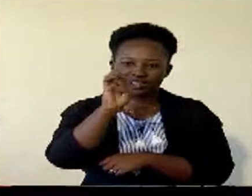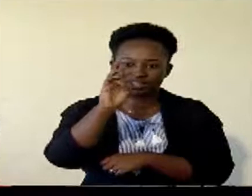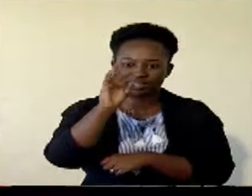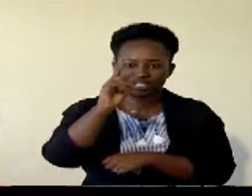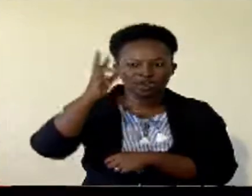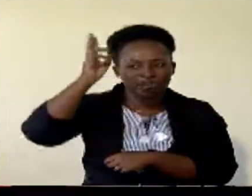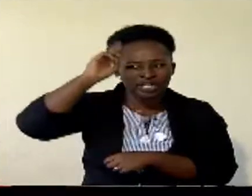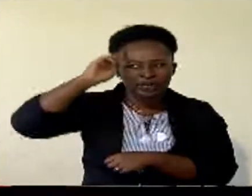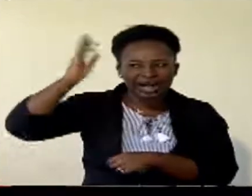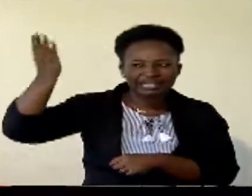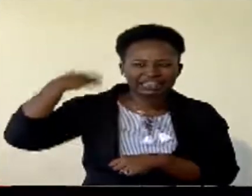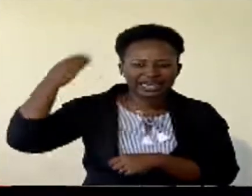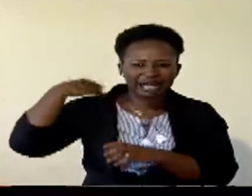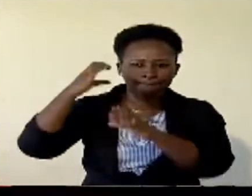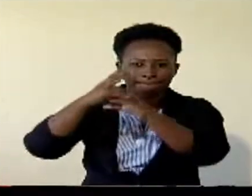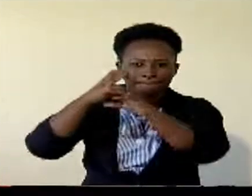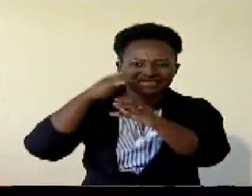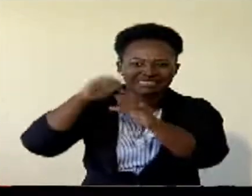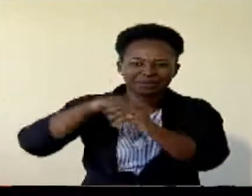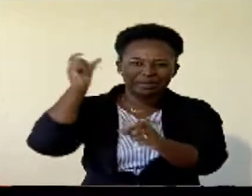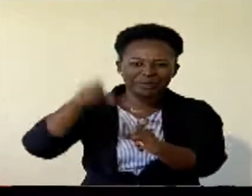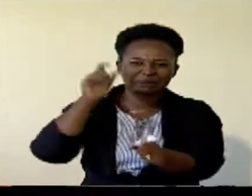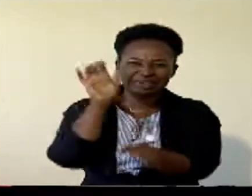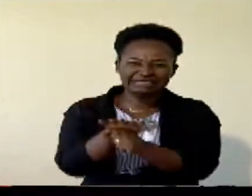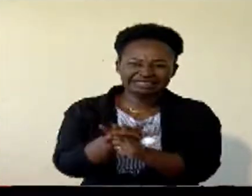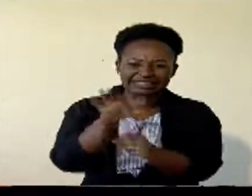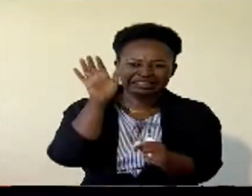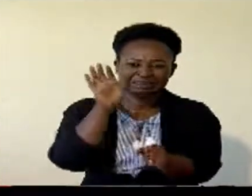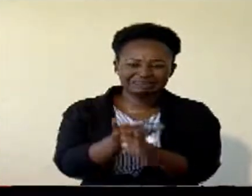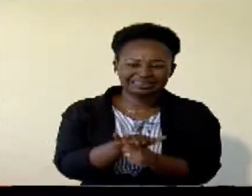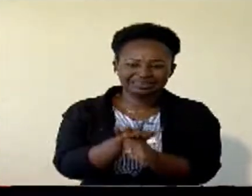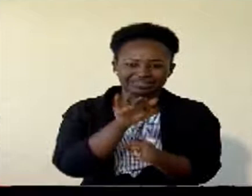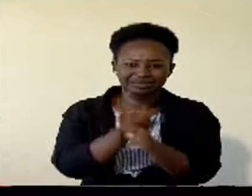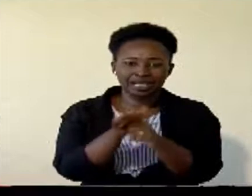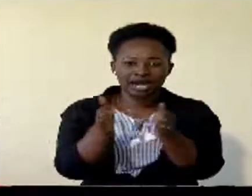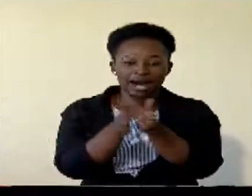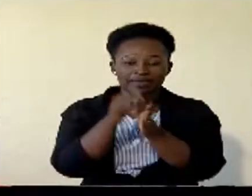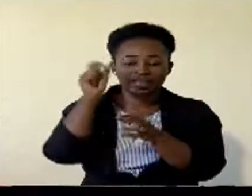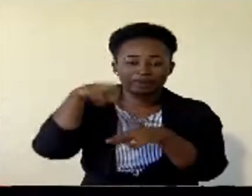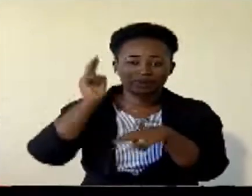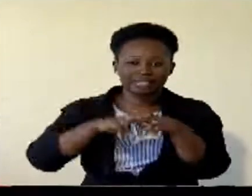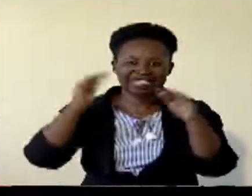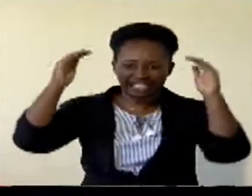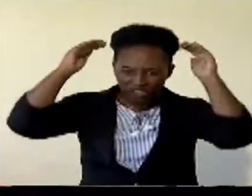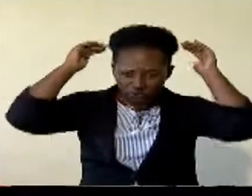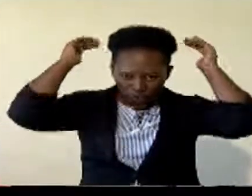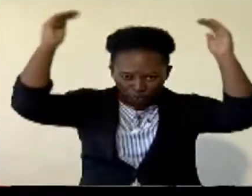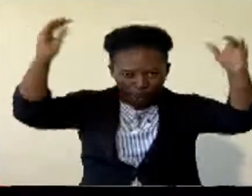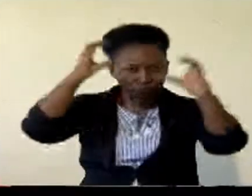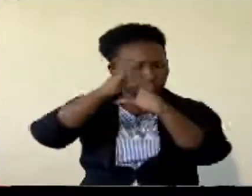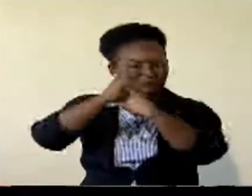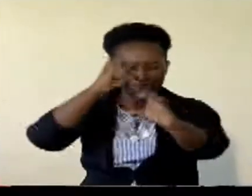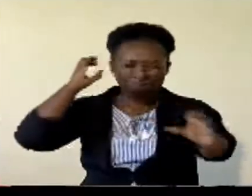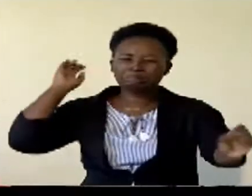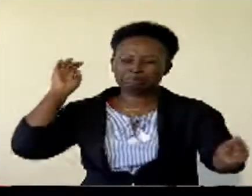which had so many people. Do you remember? There was even a bus where some people were sitting on top. So many people sitting